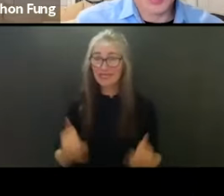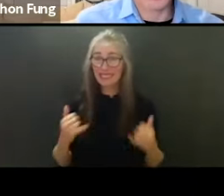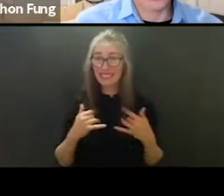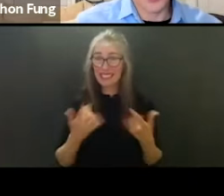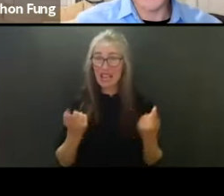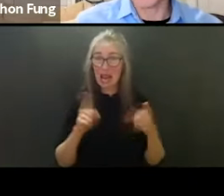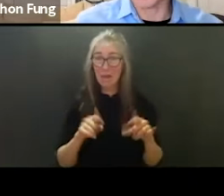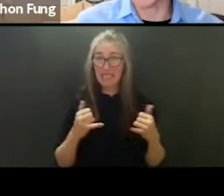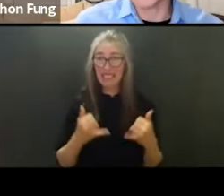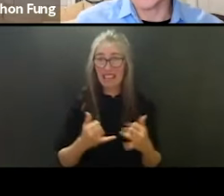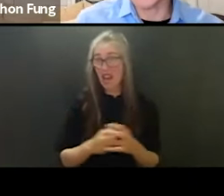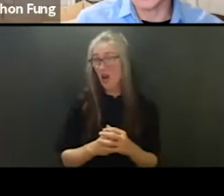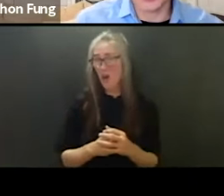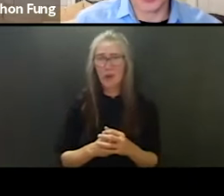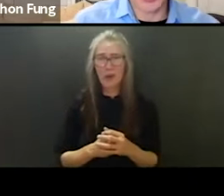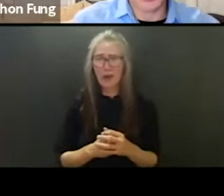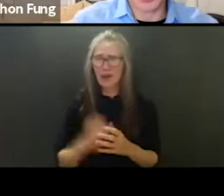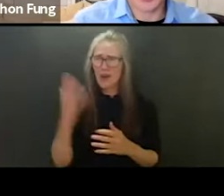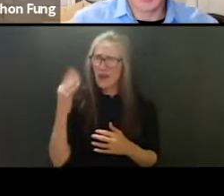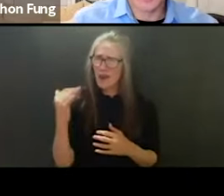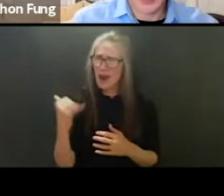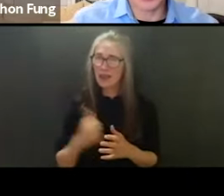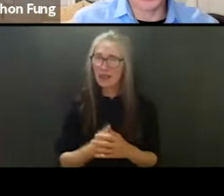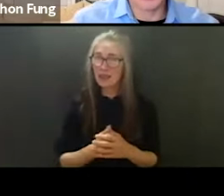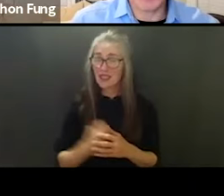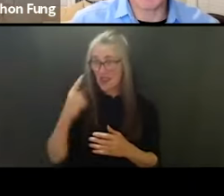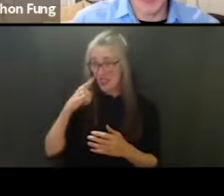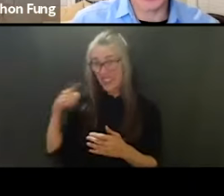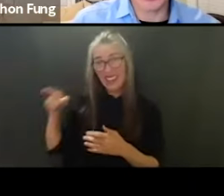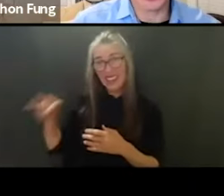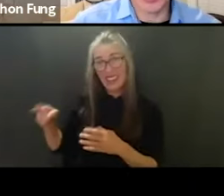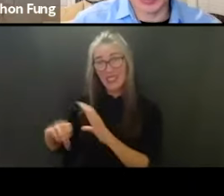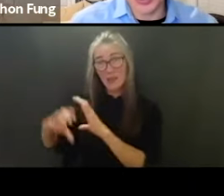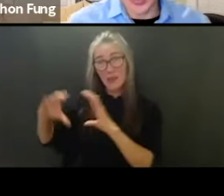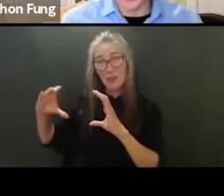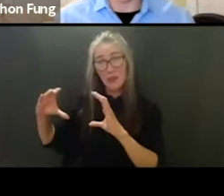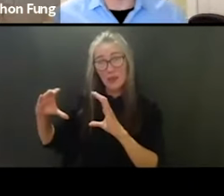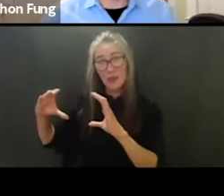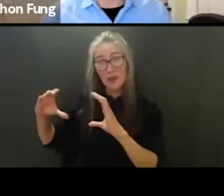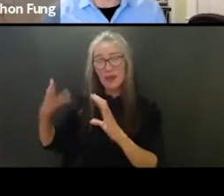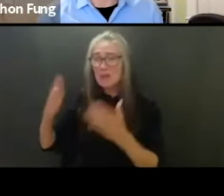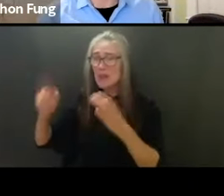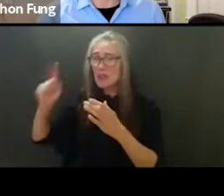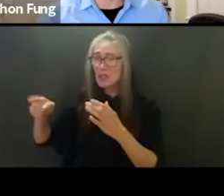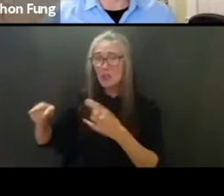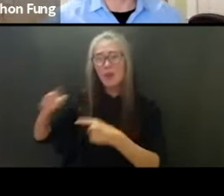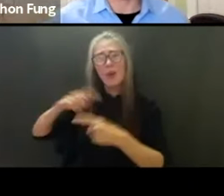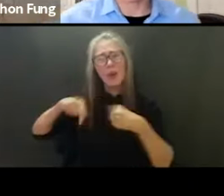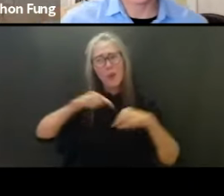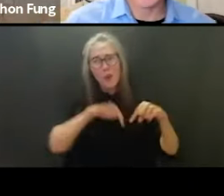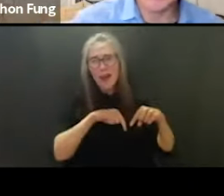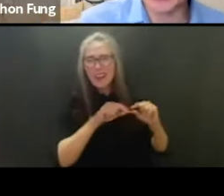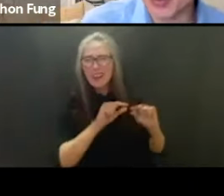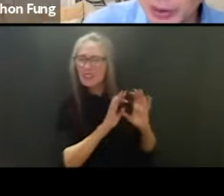So why are we in this situation, and wouldn't it be better to return to that narrow aperture world?